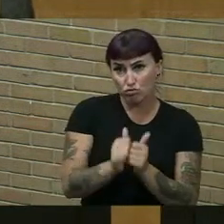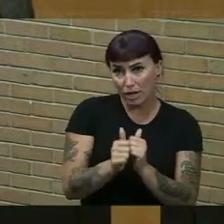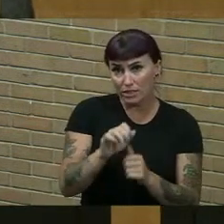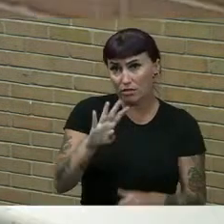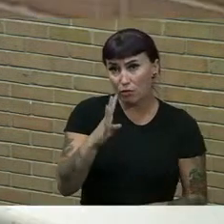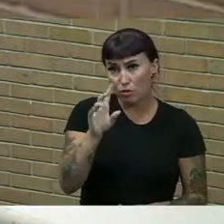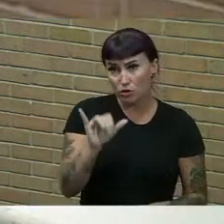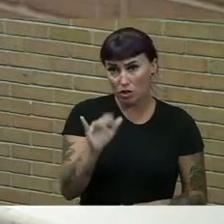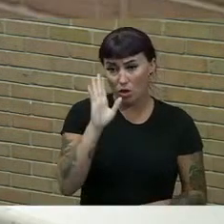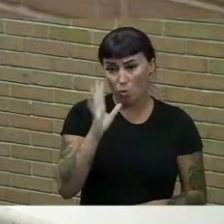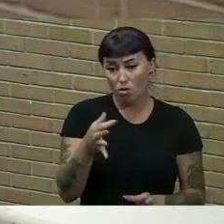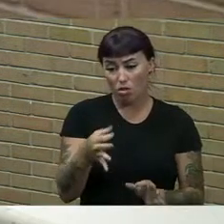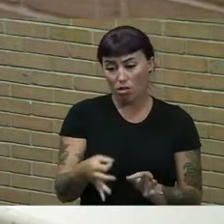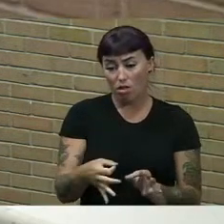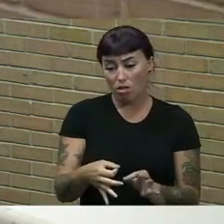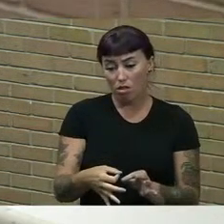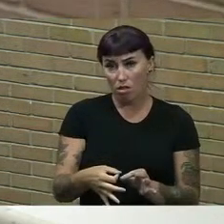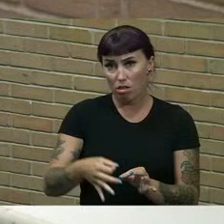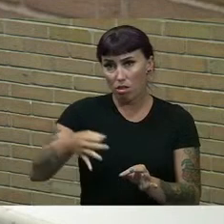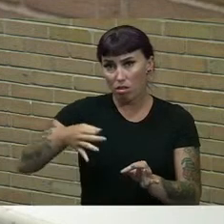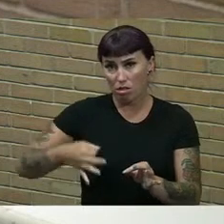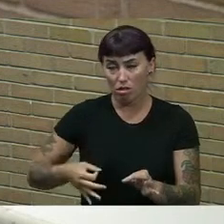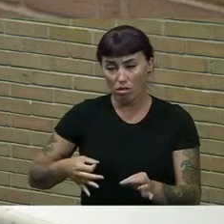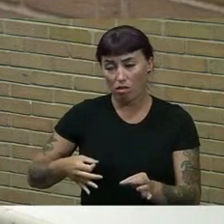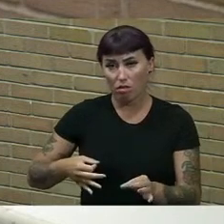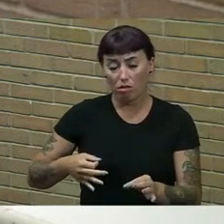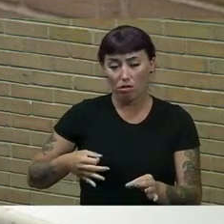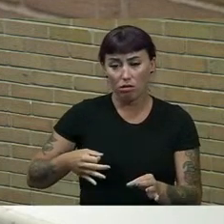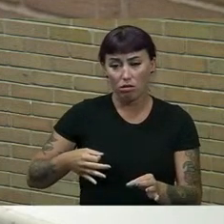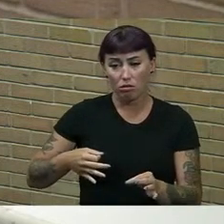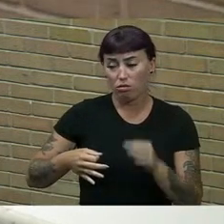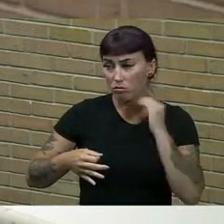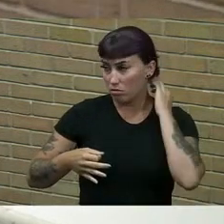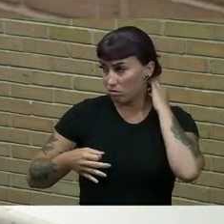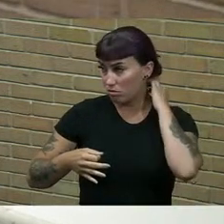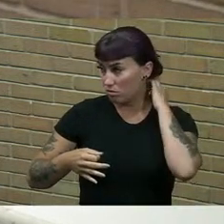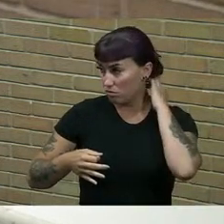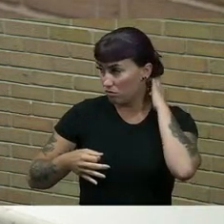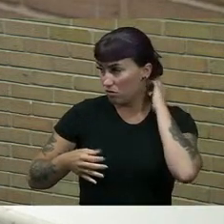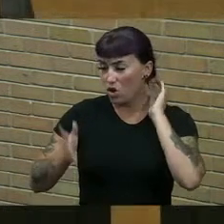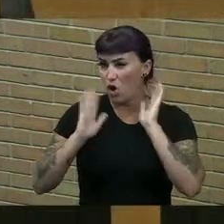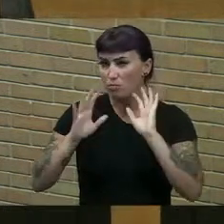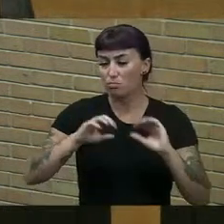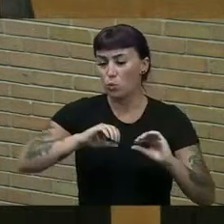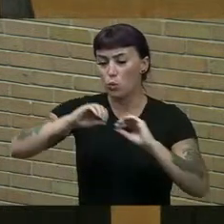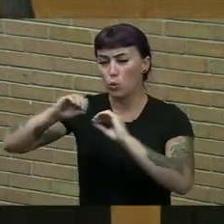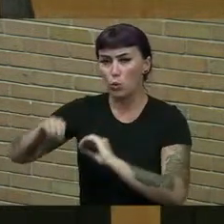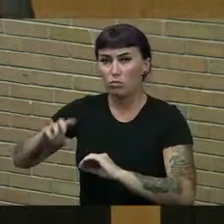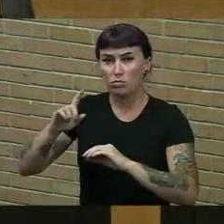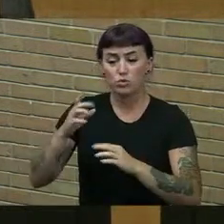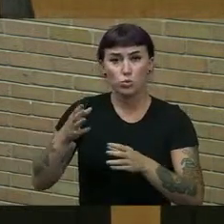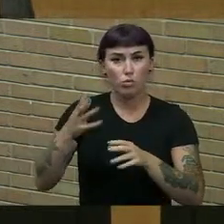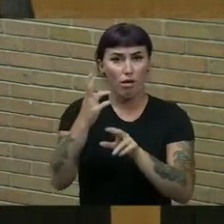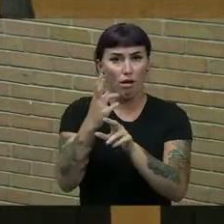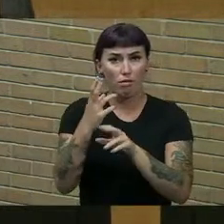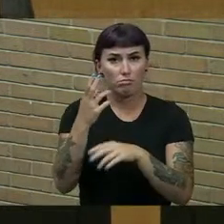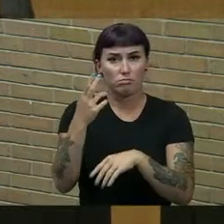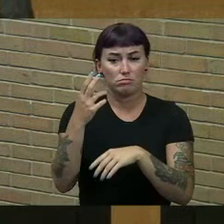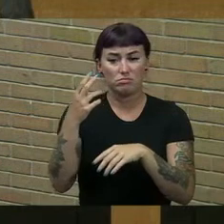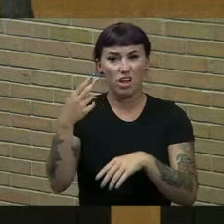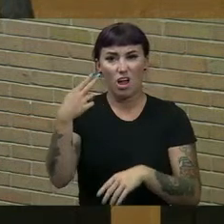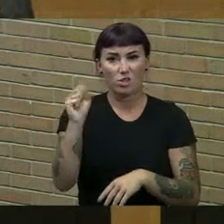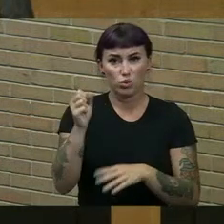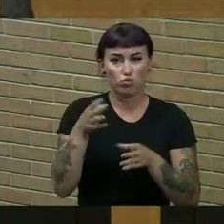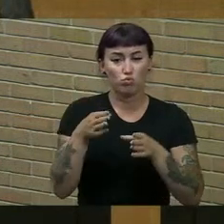July would move back to the roads and back to the high school. But there was also